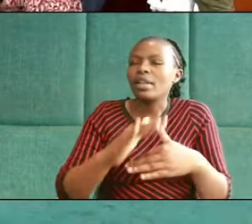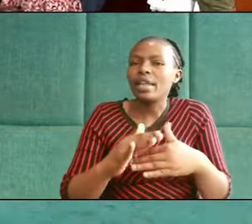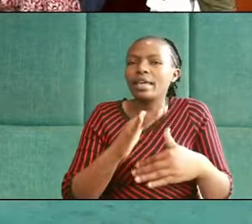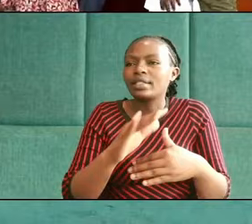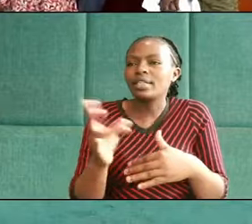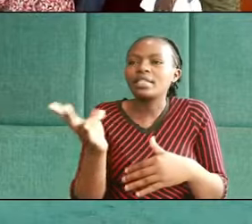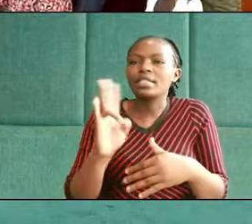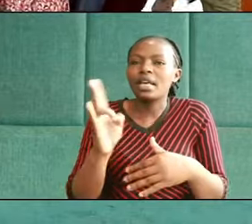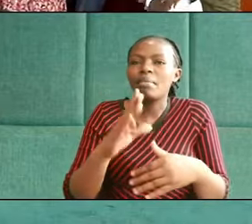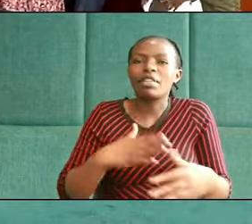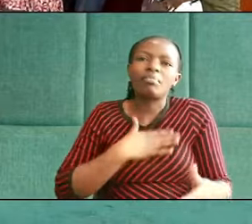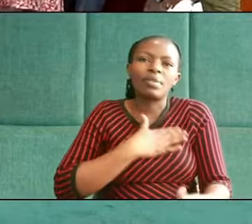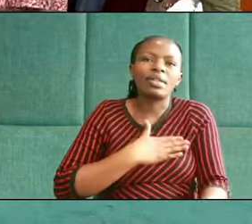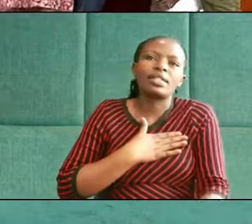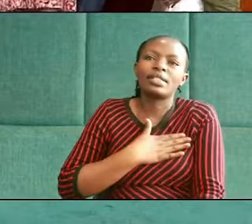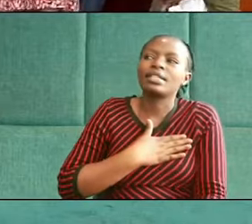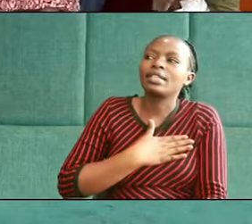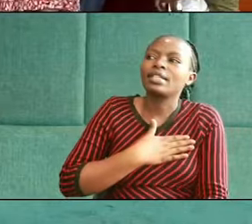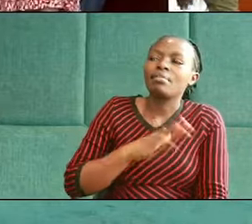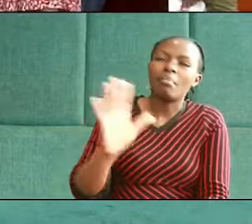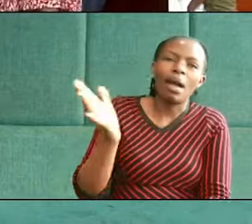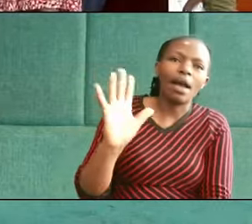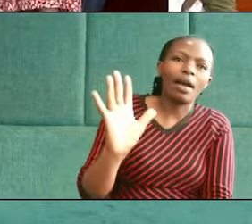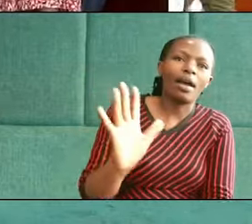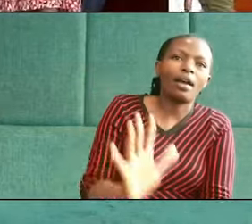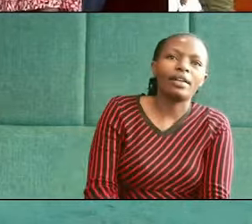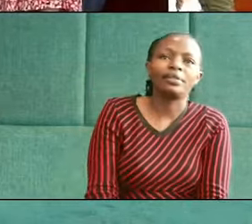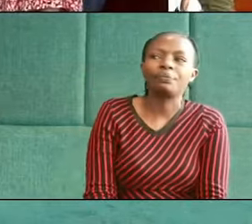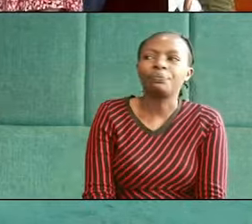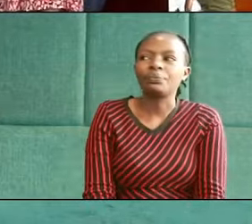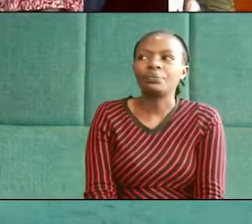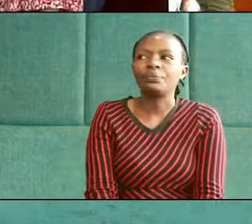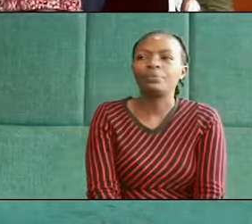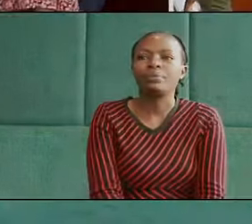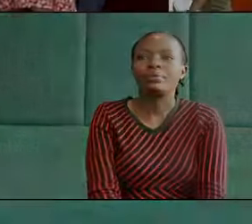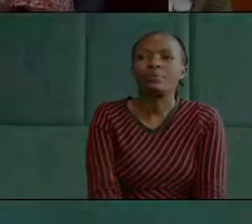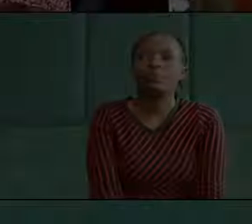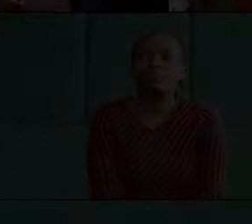place, same time. But for now, it's bye.